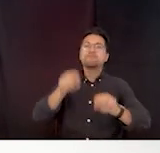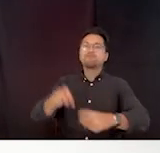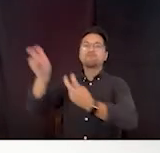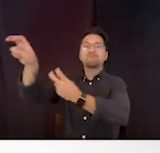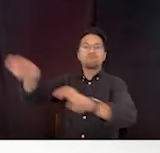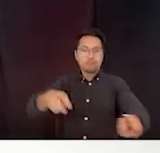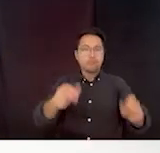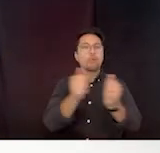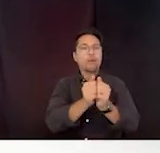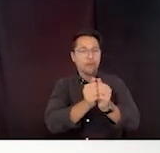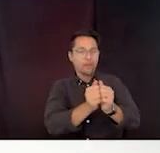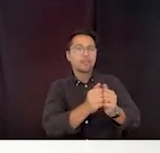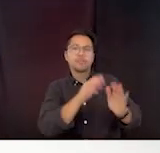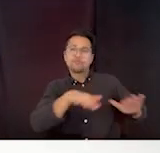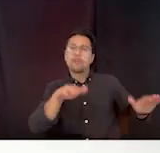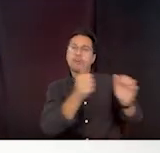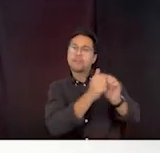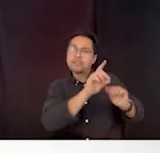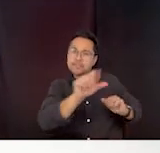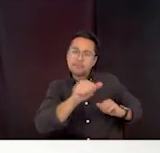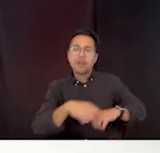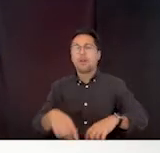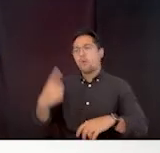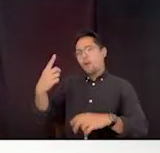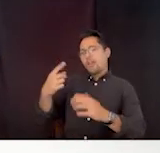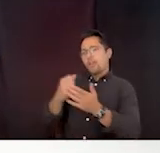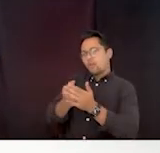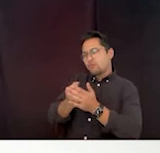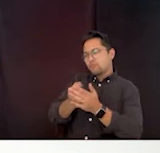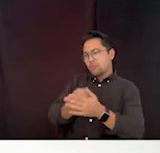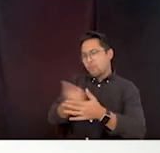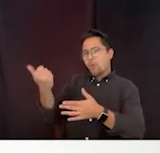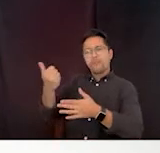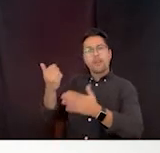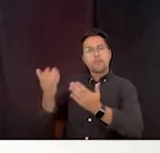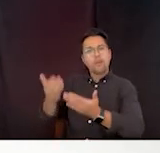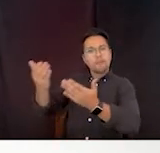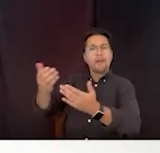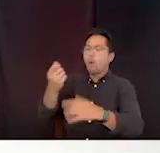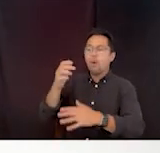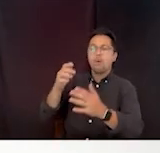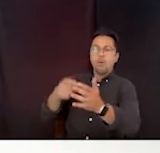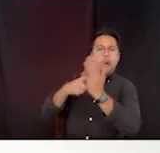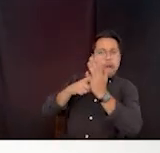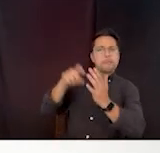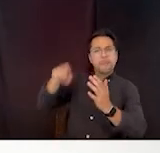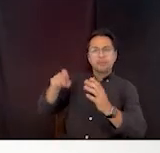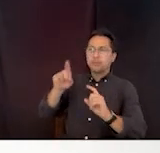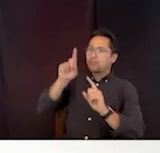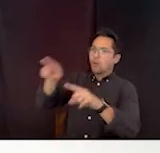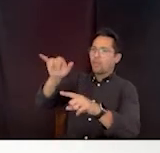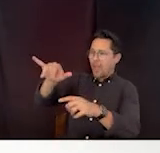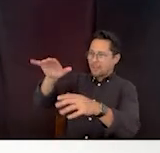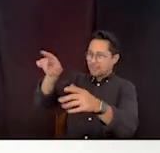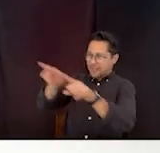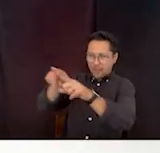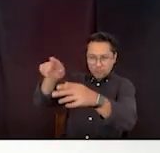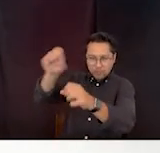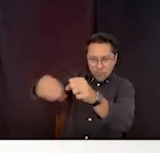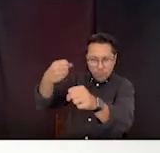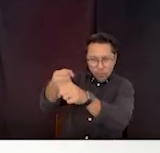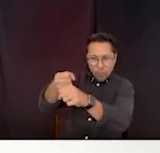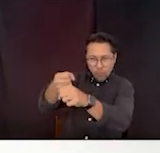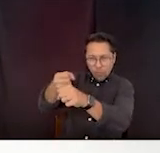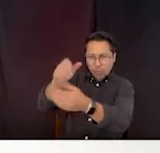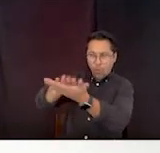the child with the disabilities. I think one, they're removing some recommendations or requirements that you had to be in school for a year, so I'm really curious to